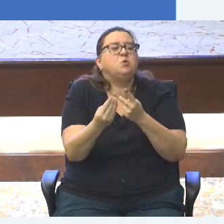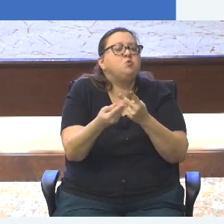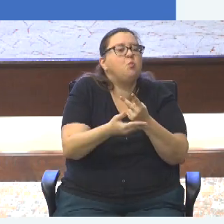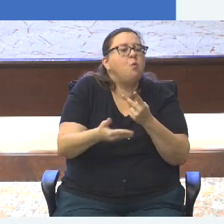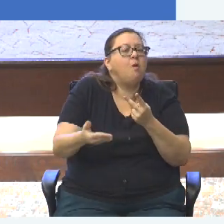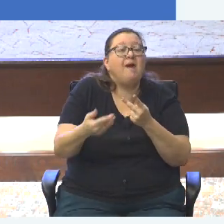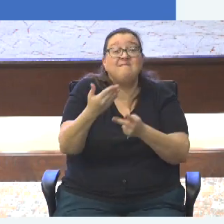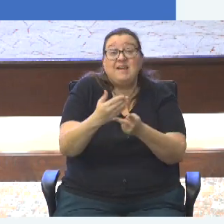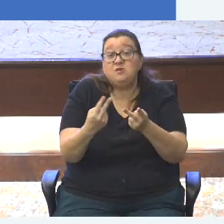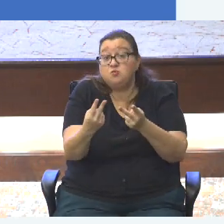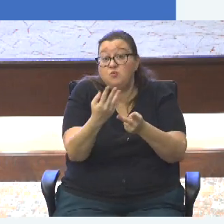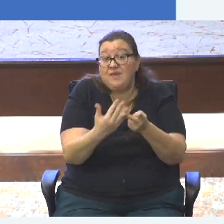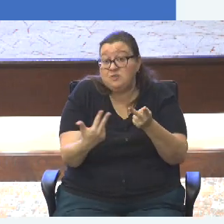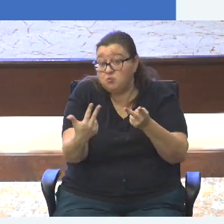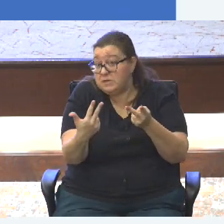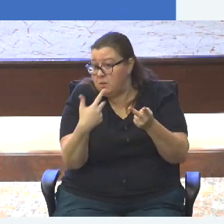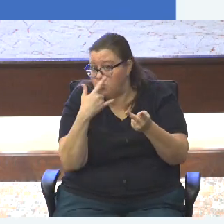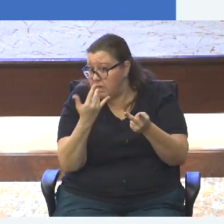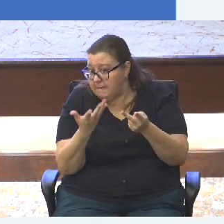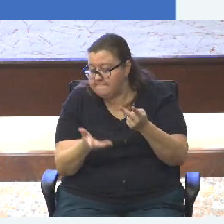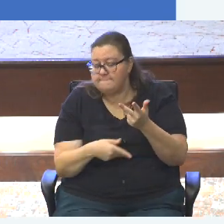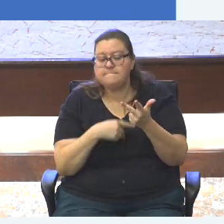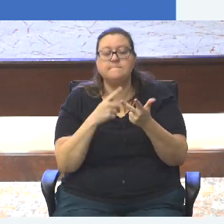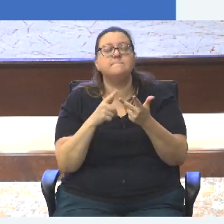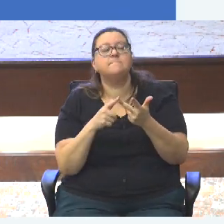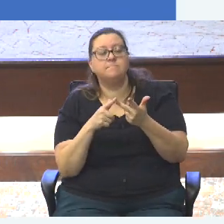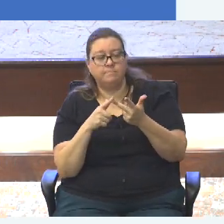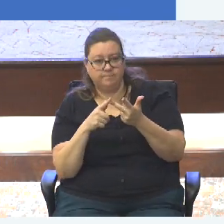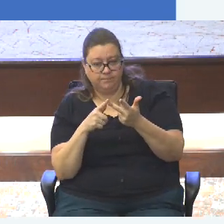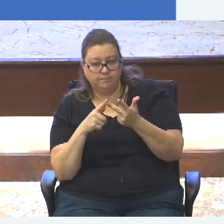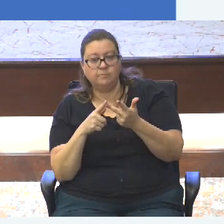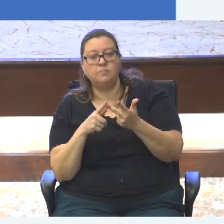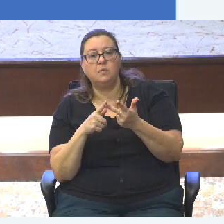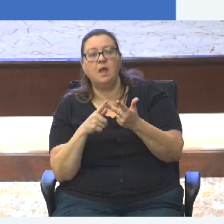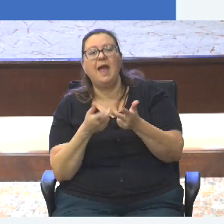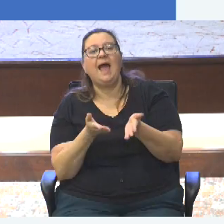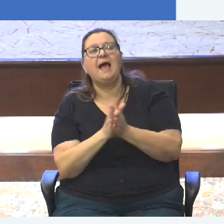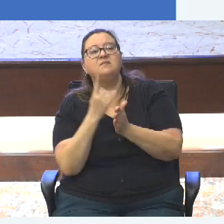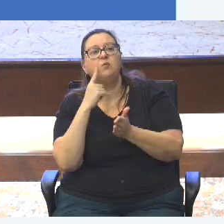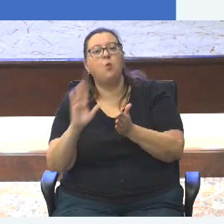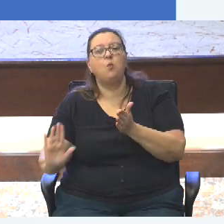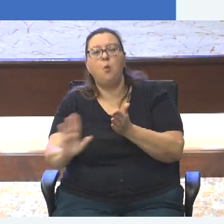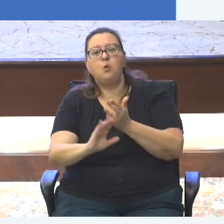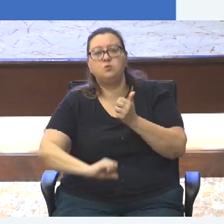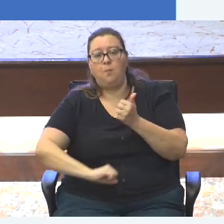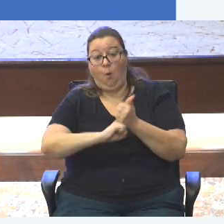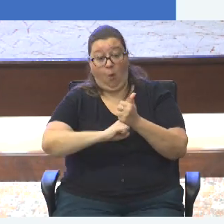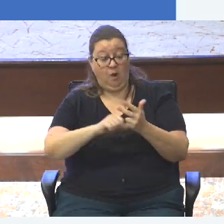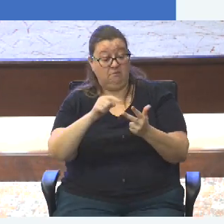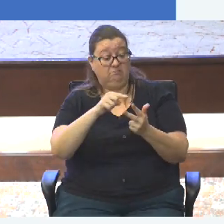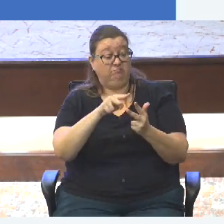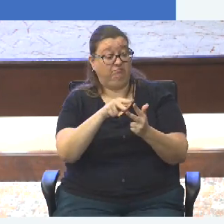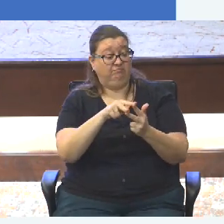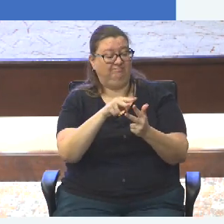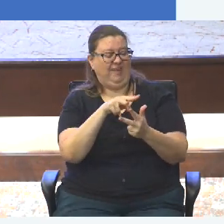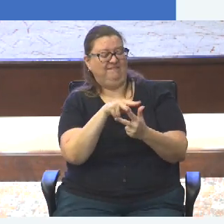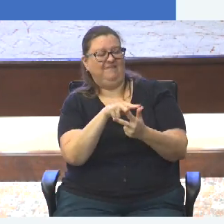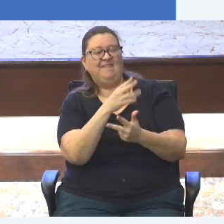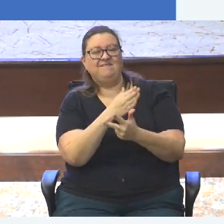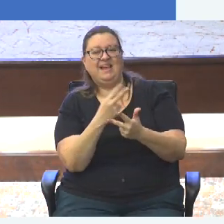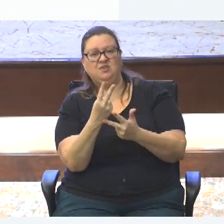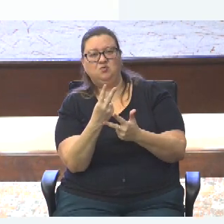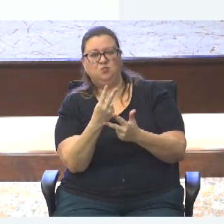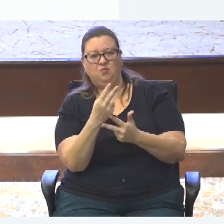for Phase 2 and Phase 3. And then we will, of course, seek council support to proceed with these phases.